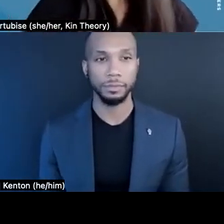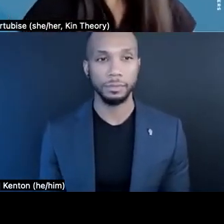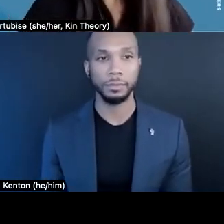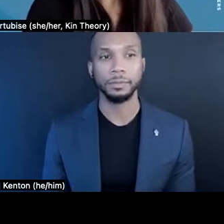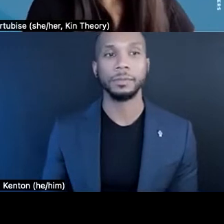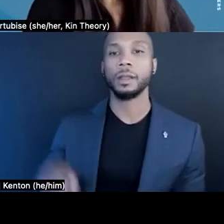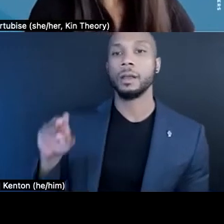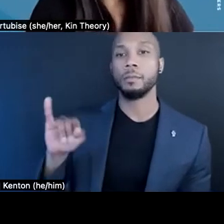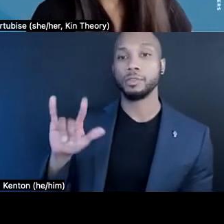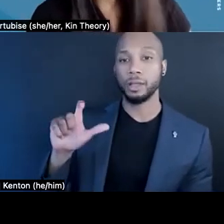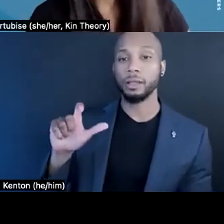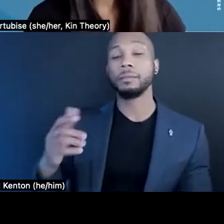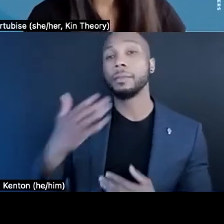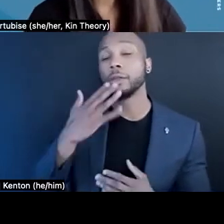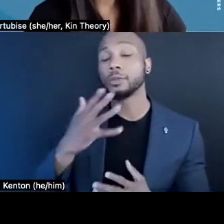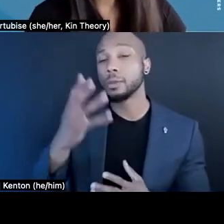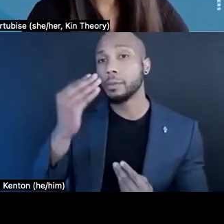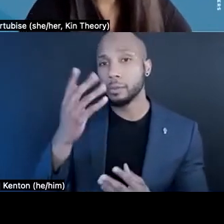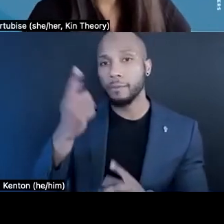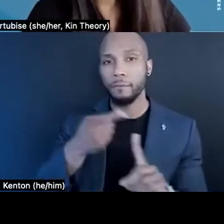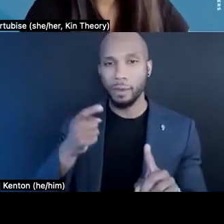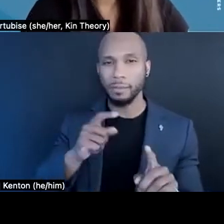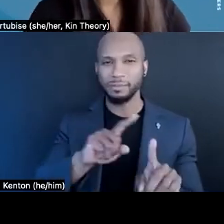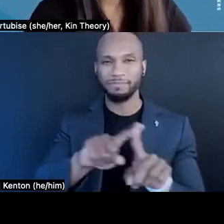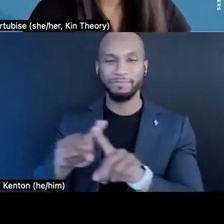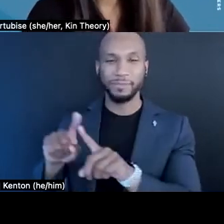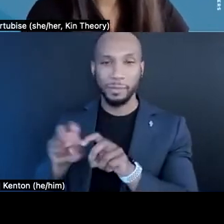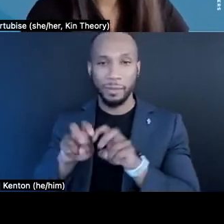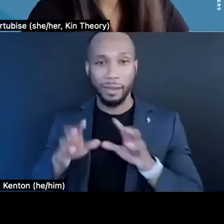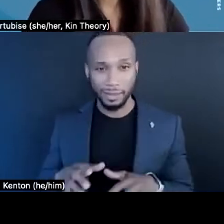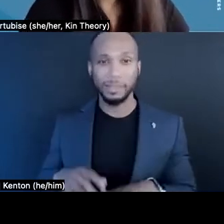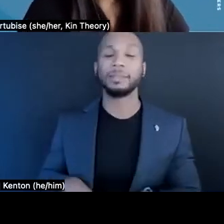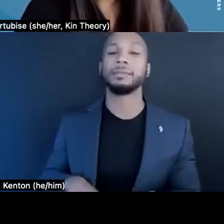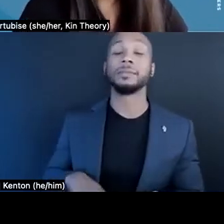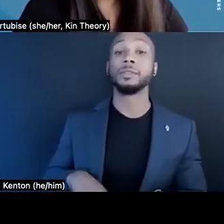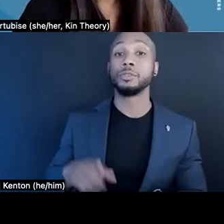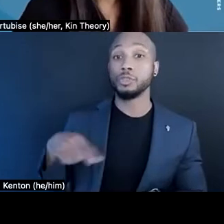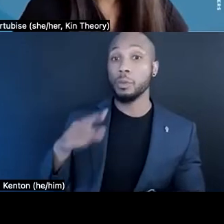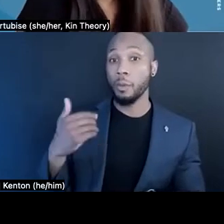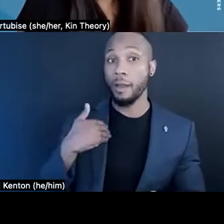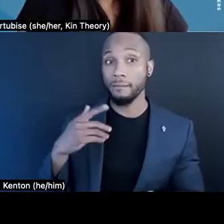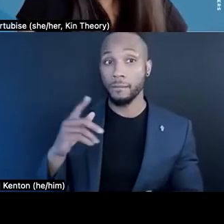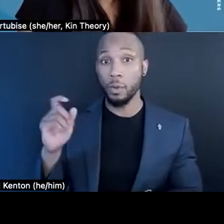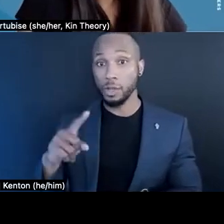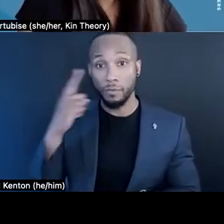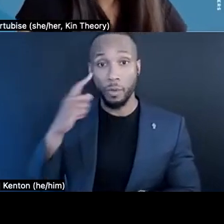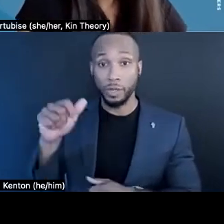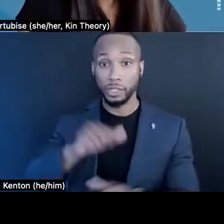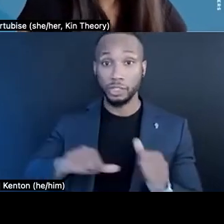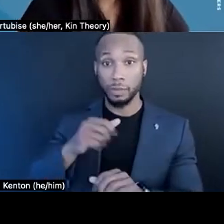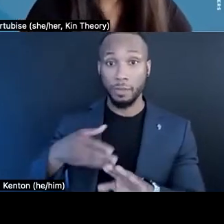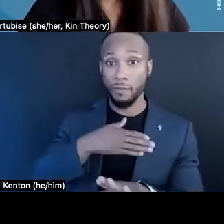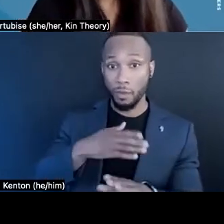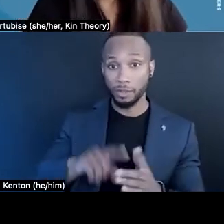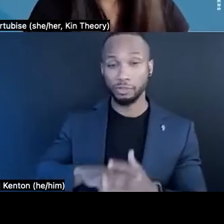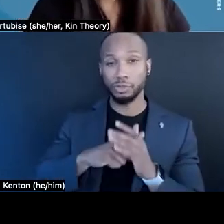Thank you. So beautiful from all of you. Julianna, Graciela, Maria, do you have a question for each other before I dive into another